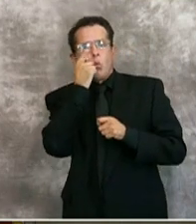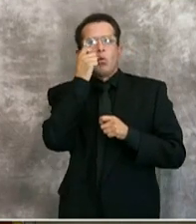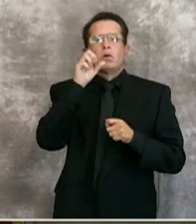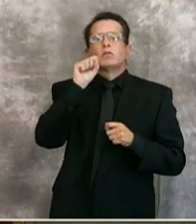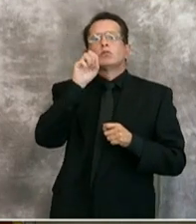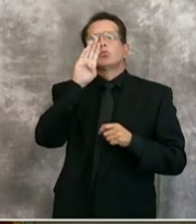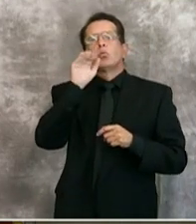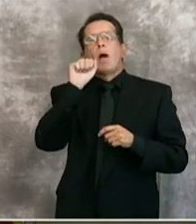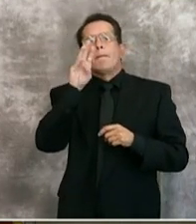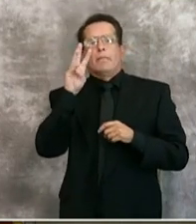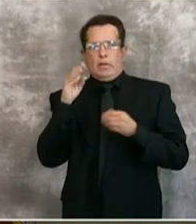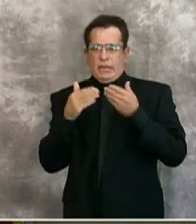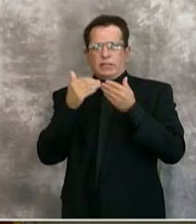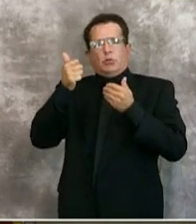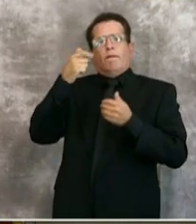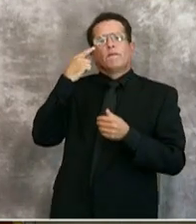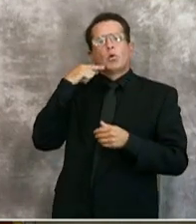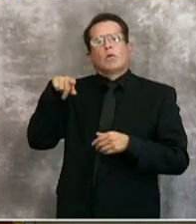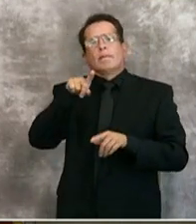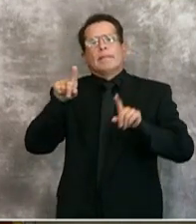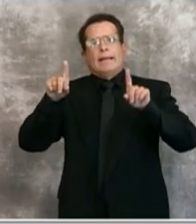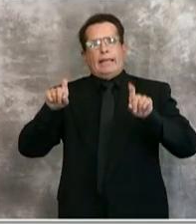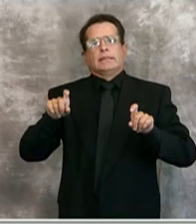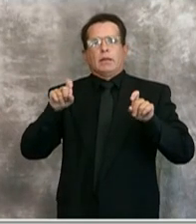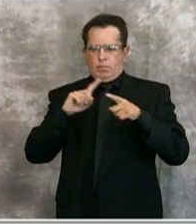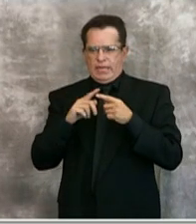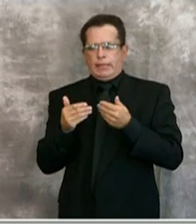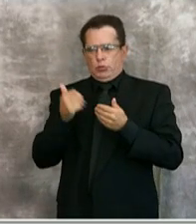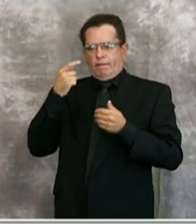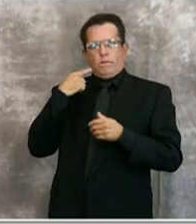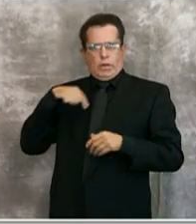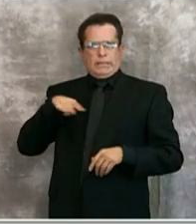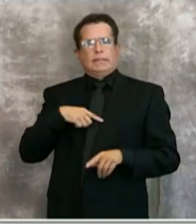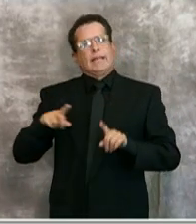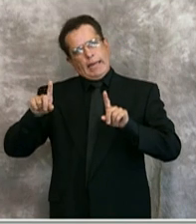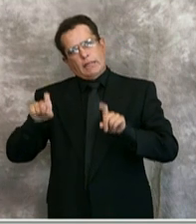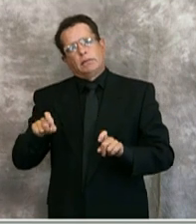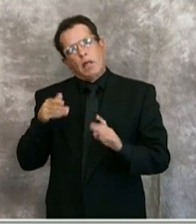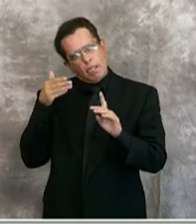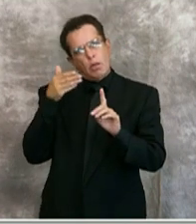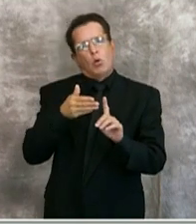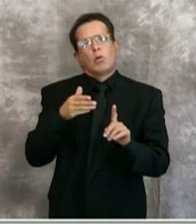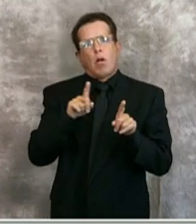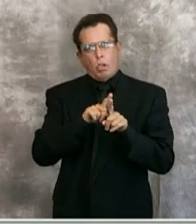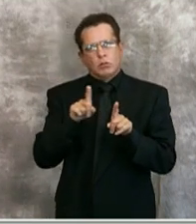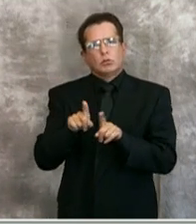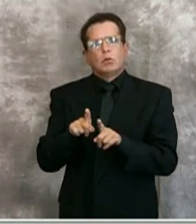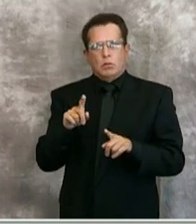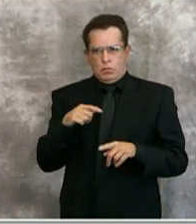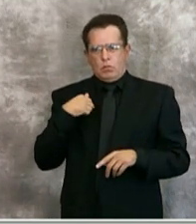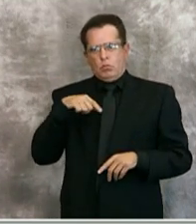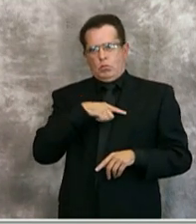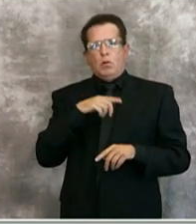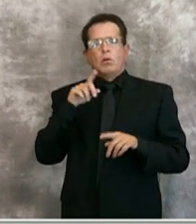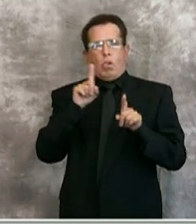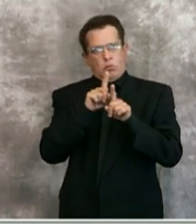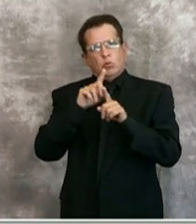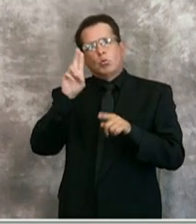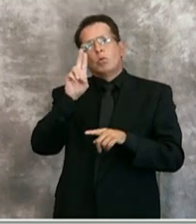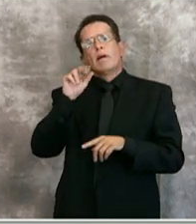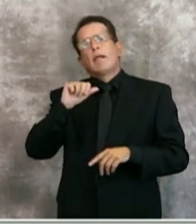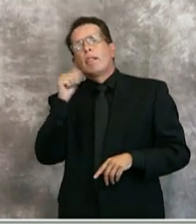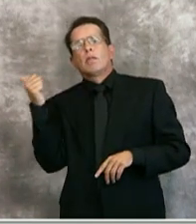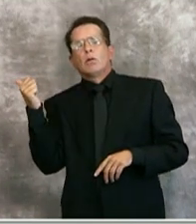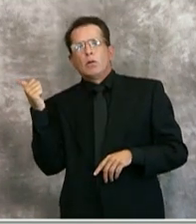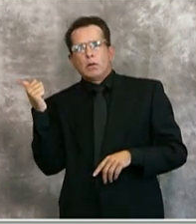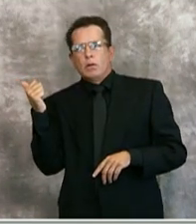testing, but it is actually easier to procure as well. In addition, we're using an alternative transport media that